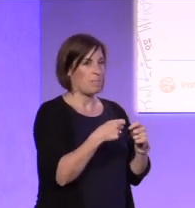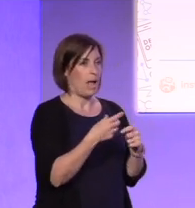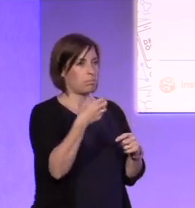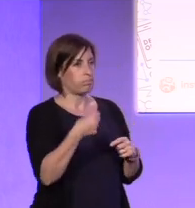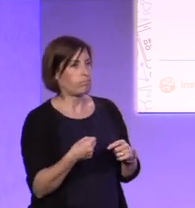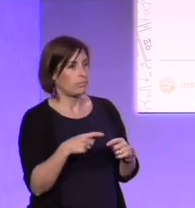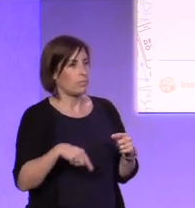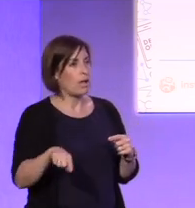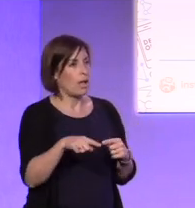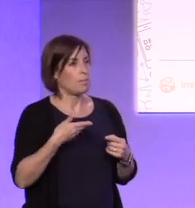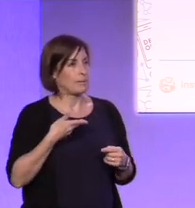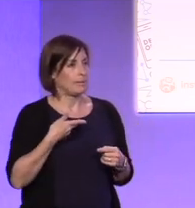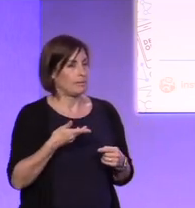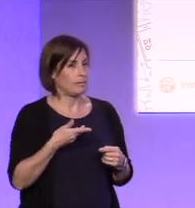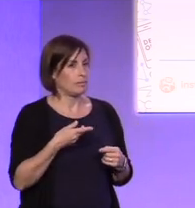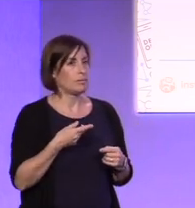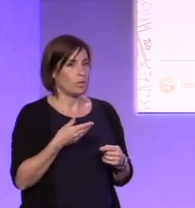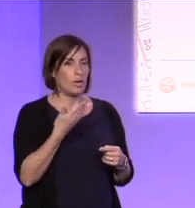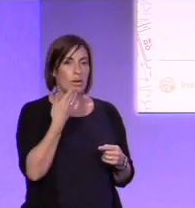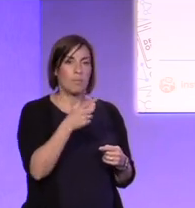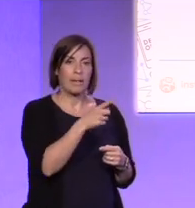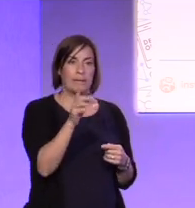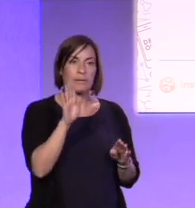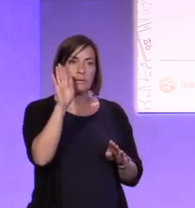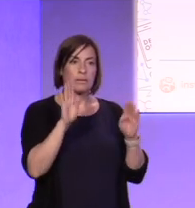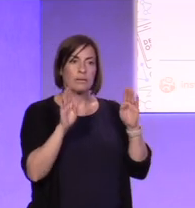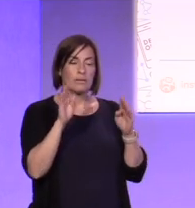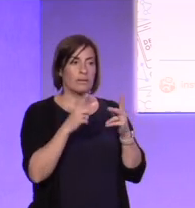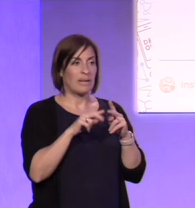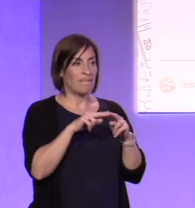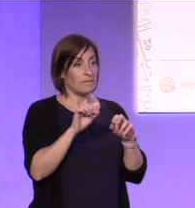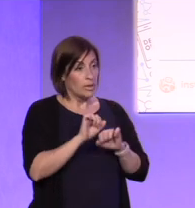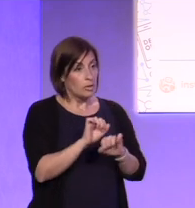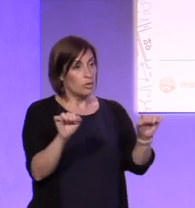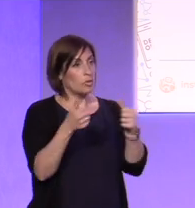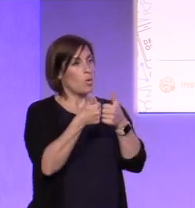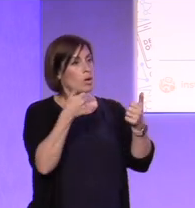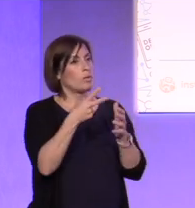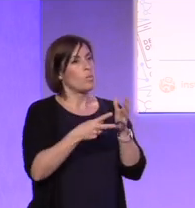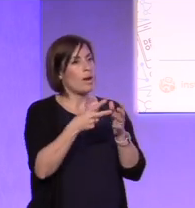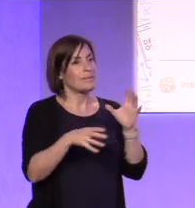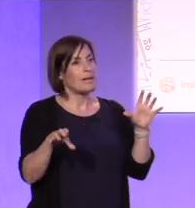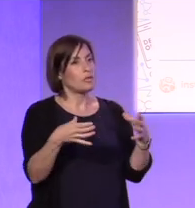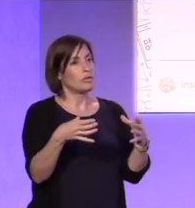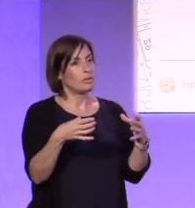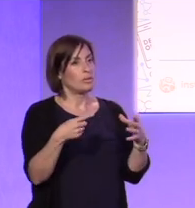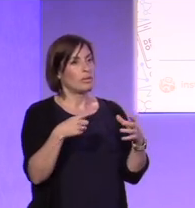the case in an organization that you work at or you've worked in?